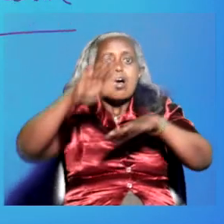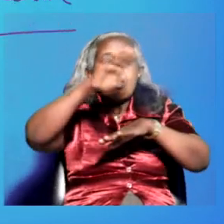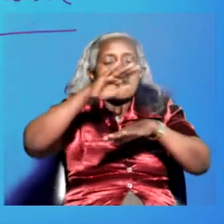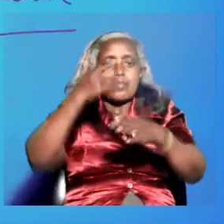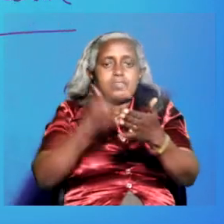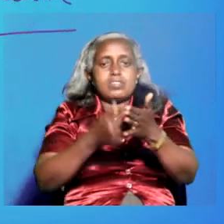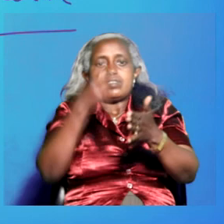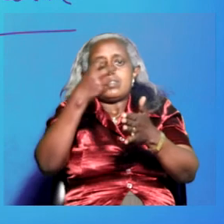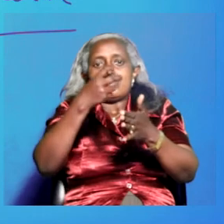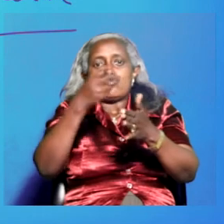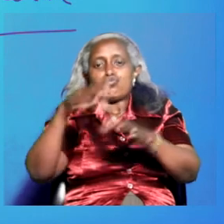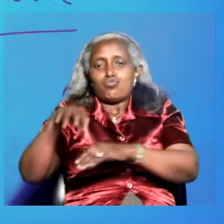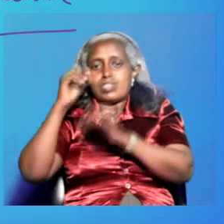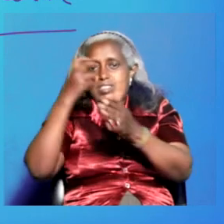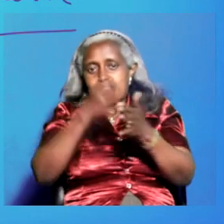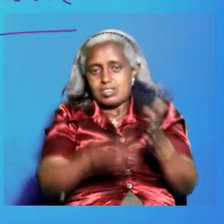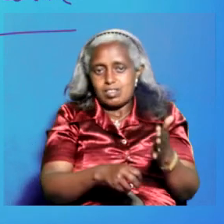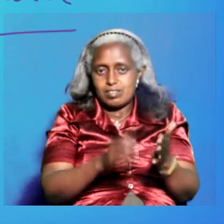student's result.